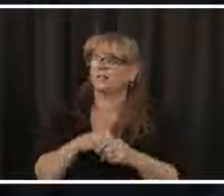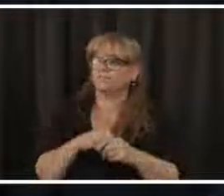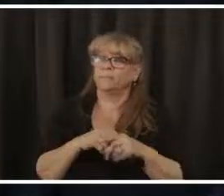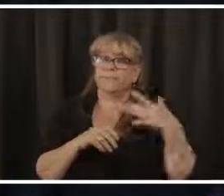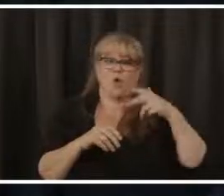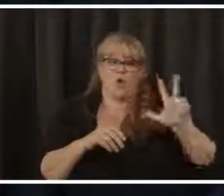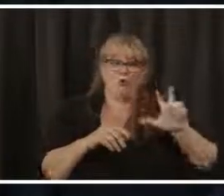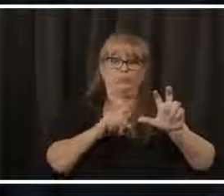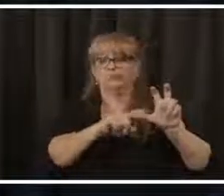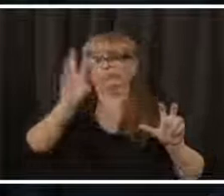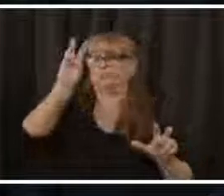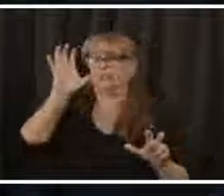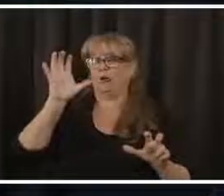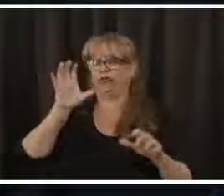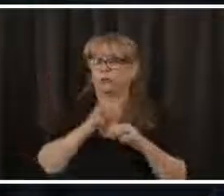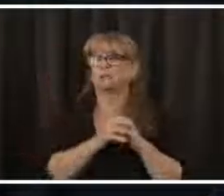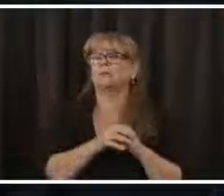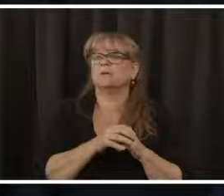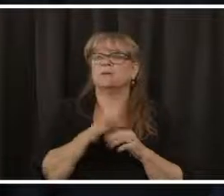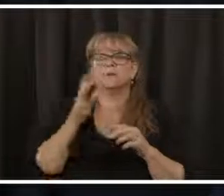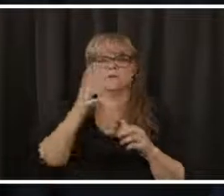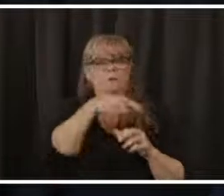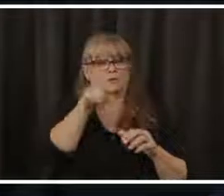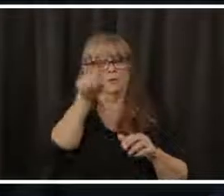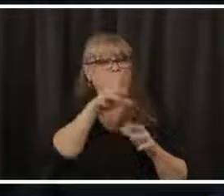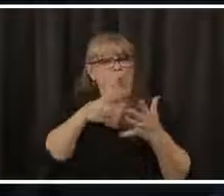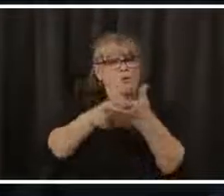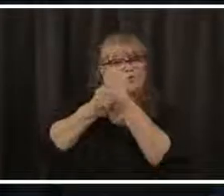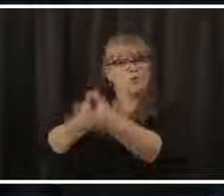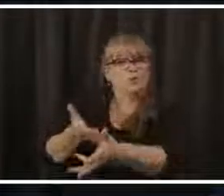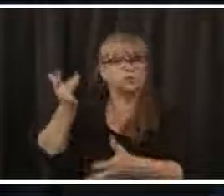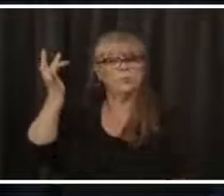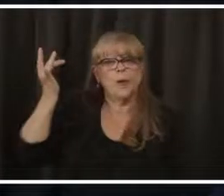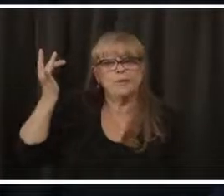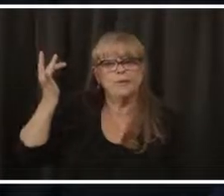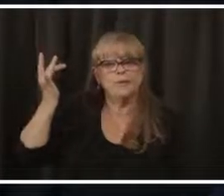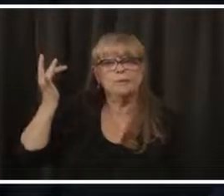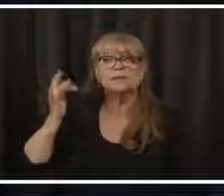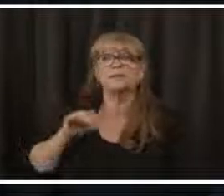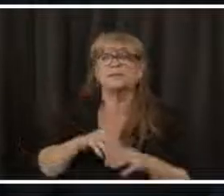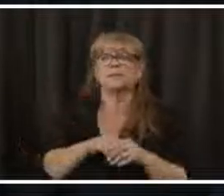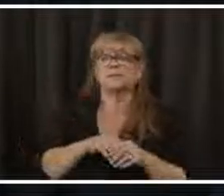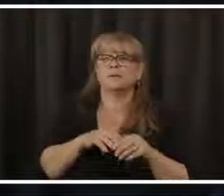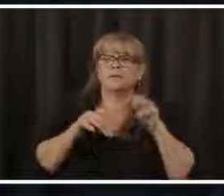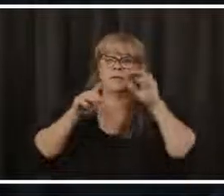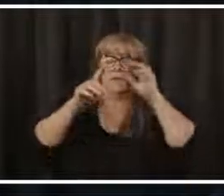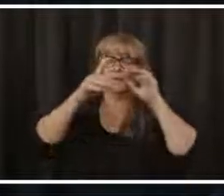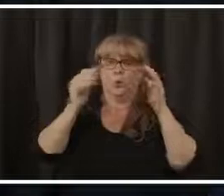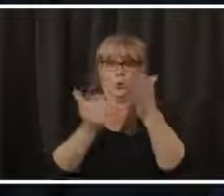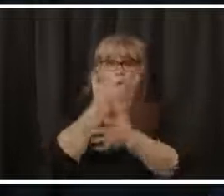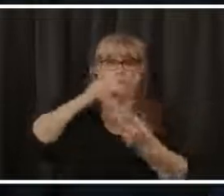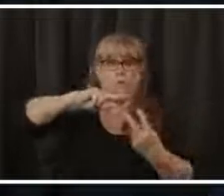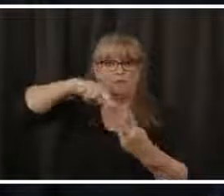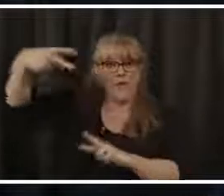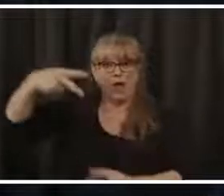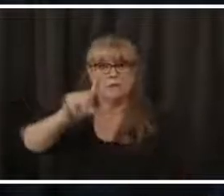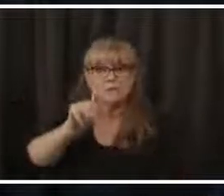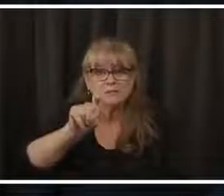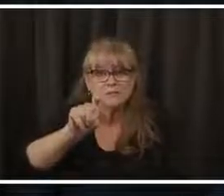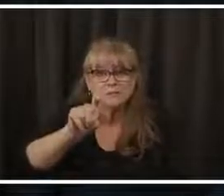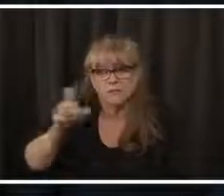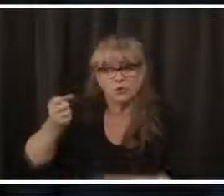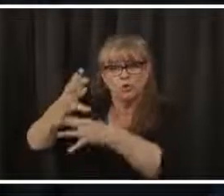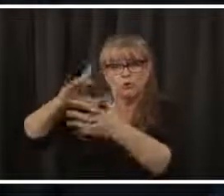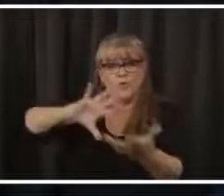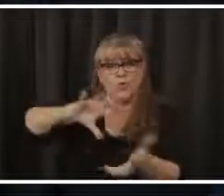be causing this, i.e., are we looking at variants being a possible factor in terms of increasing the hospitalizations? Are we testing those